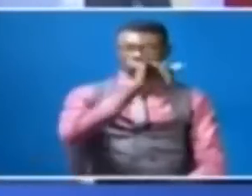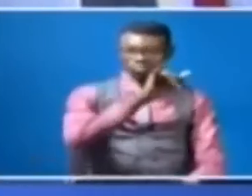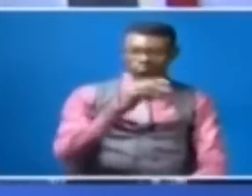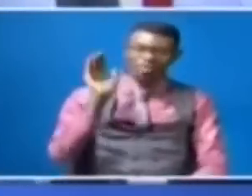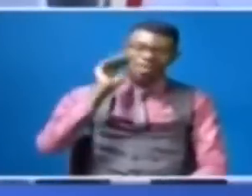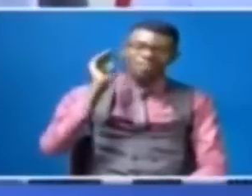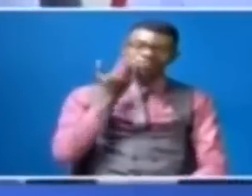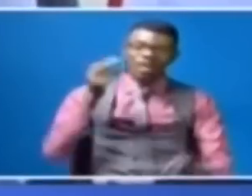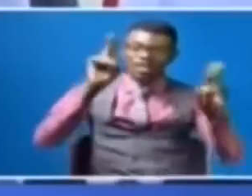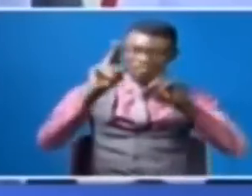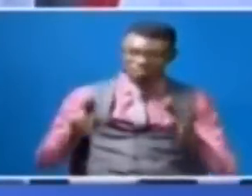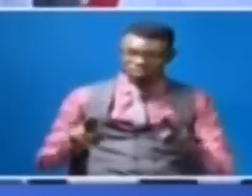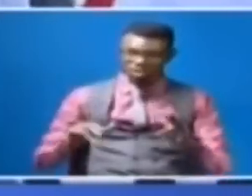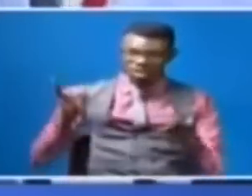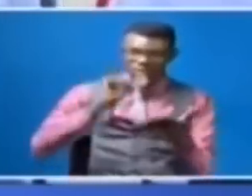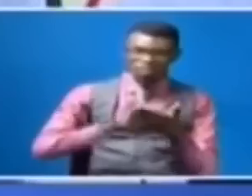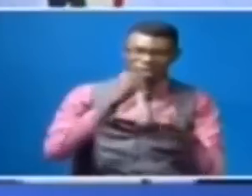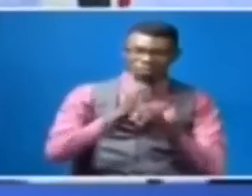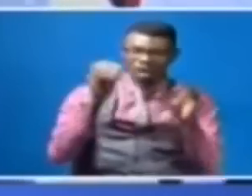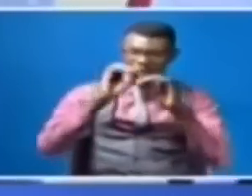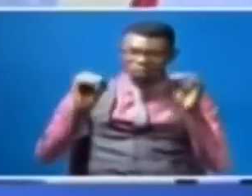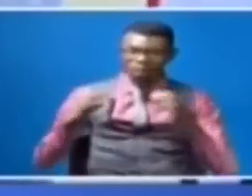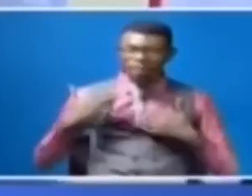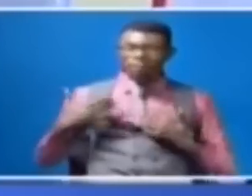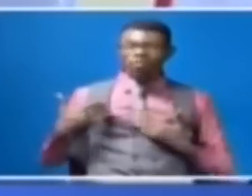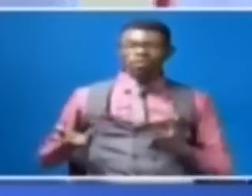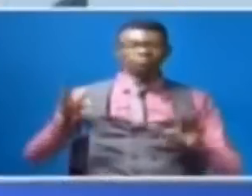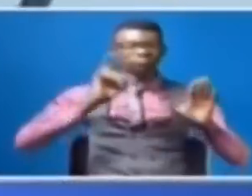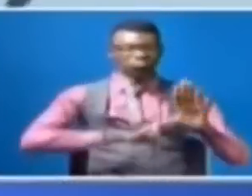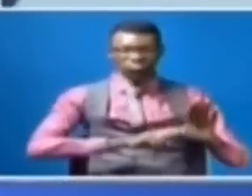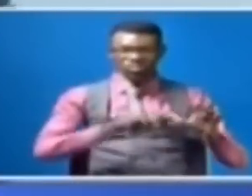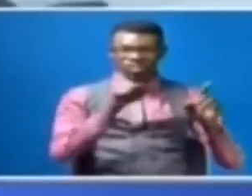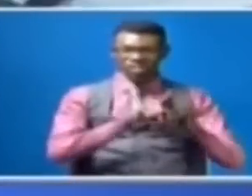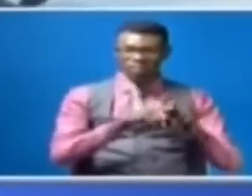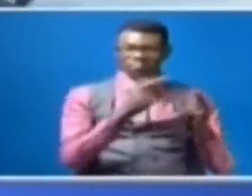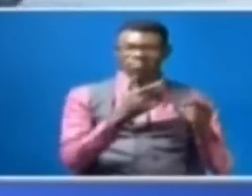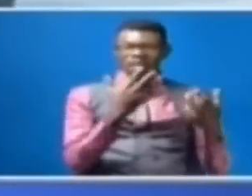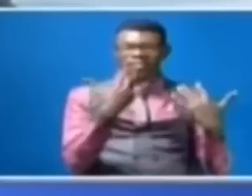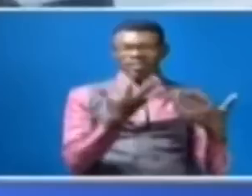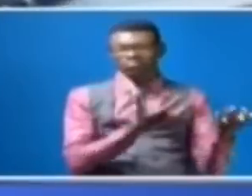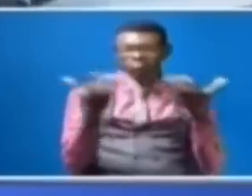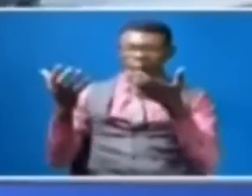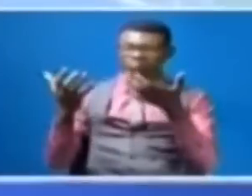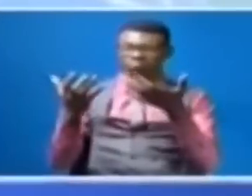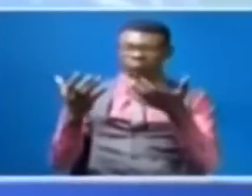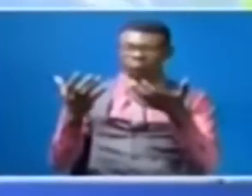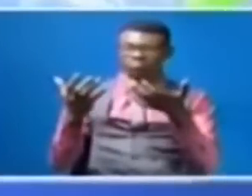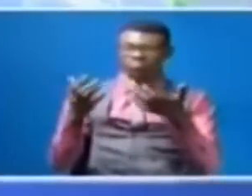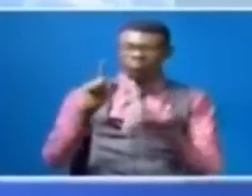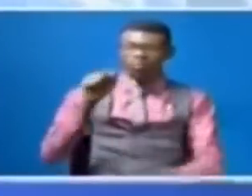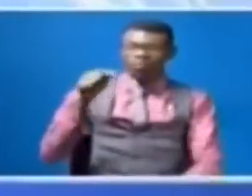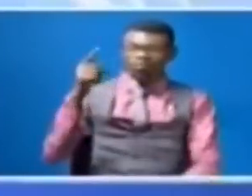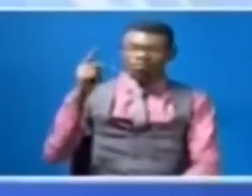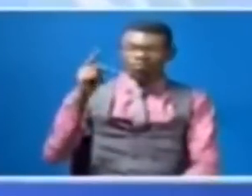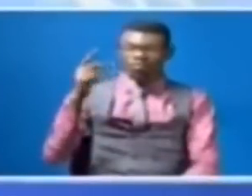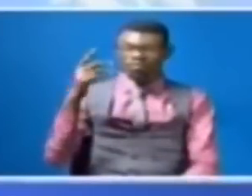International Airport has failed to attract operations of scheduled passenger or cargo flights due to lack of a control tower. The 1.4-kilometer runway is also